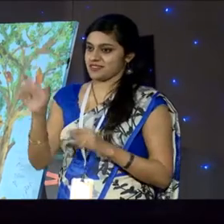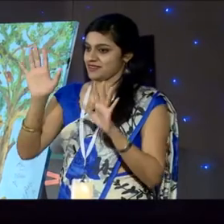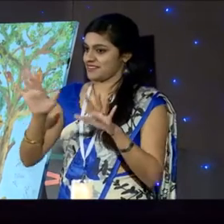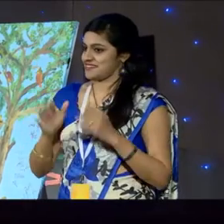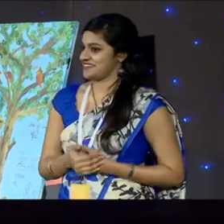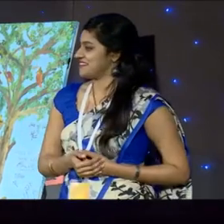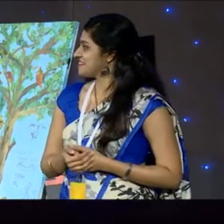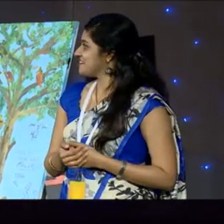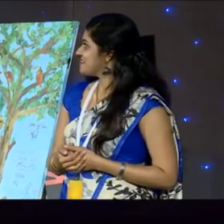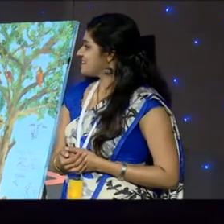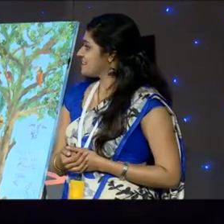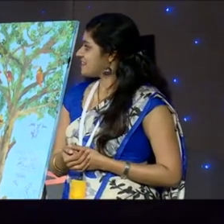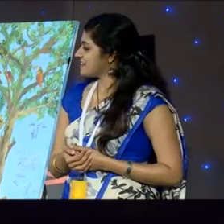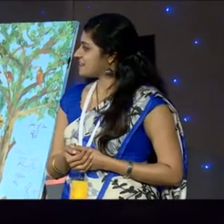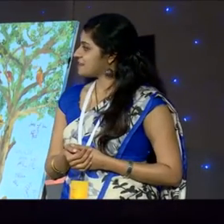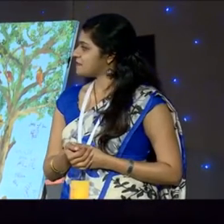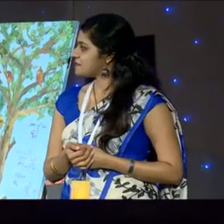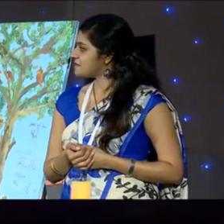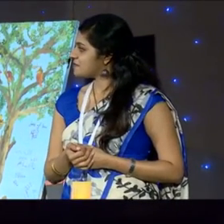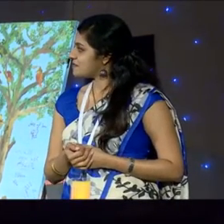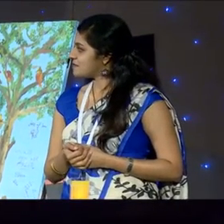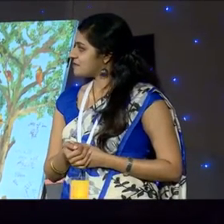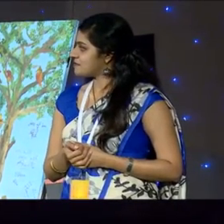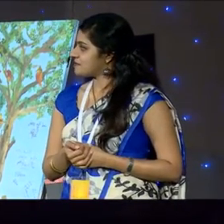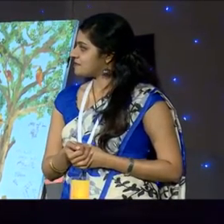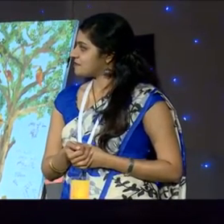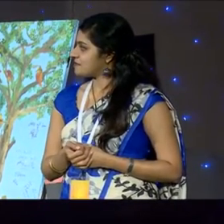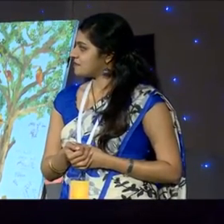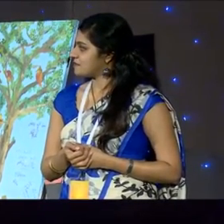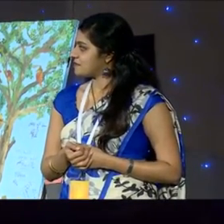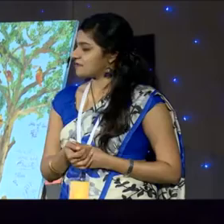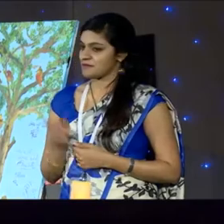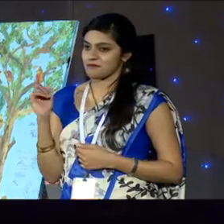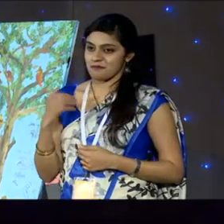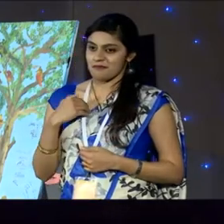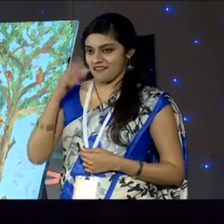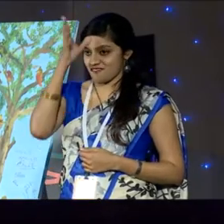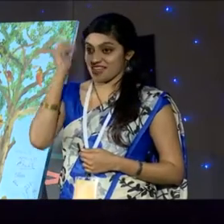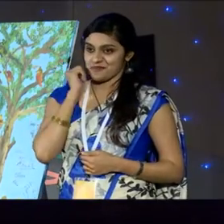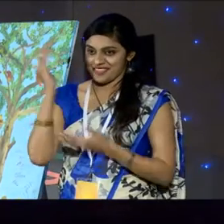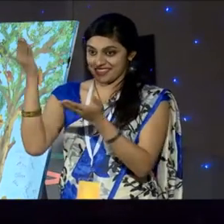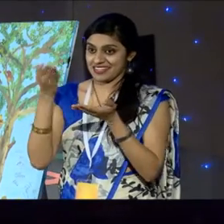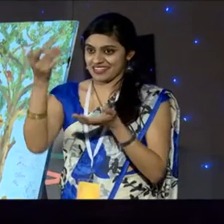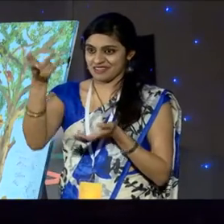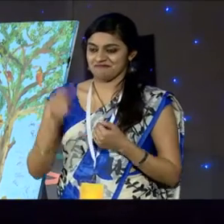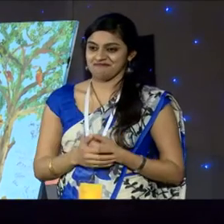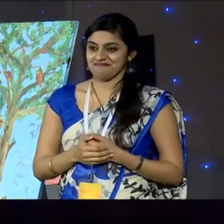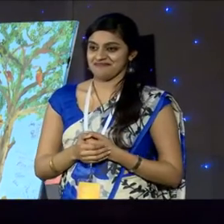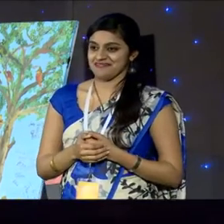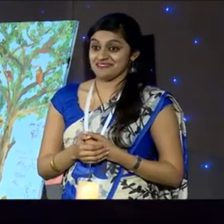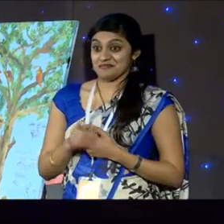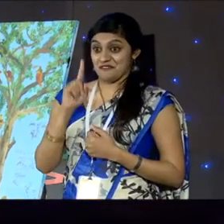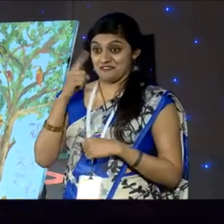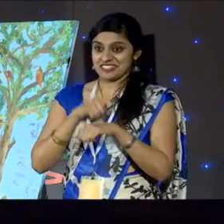Well, this reminds me, I think my parents are here, and for the first time, my parents are seeing me talk on the